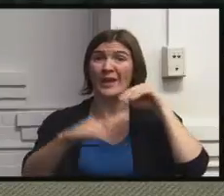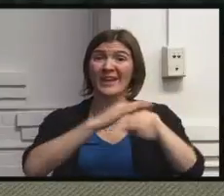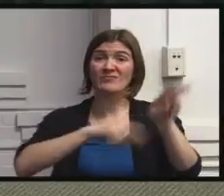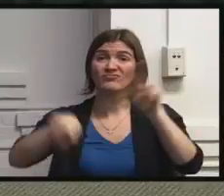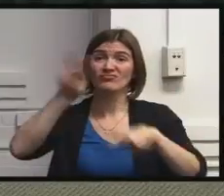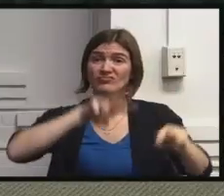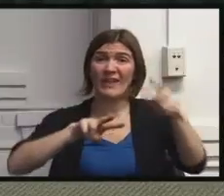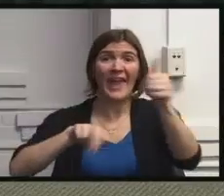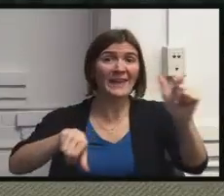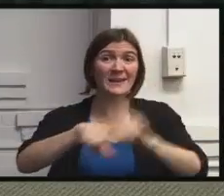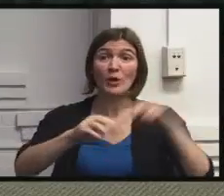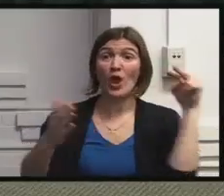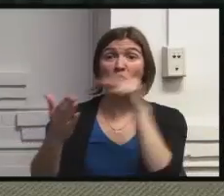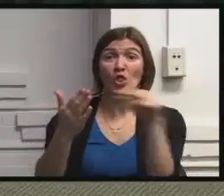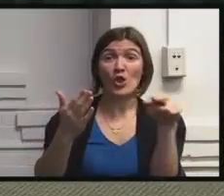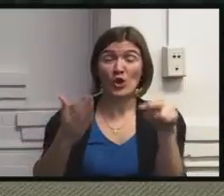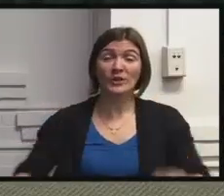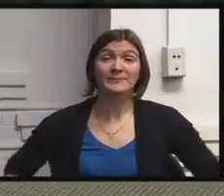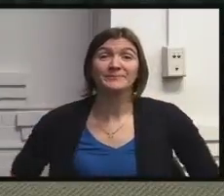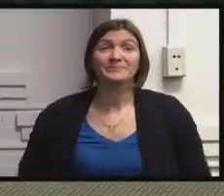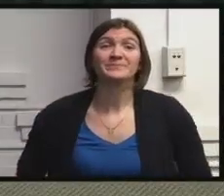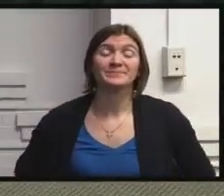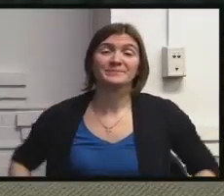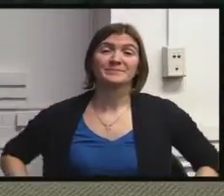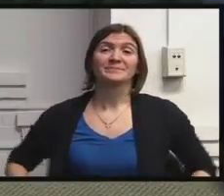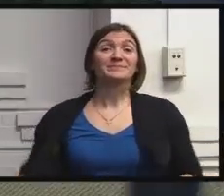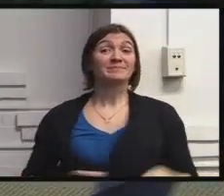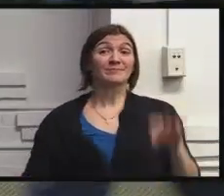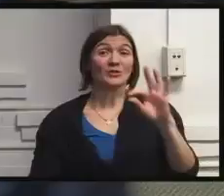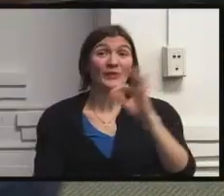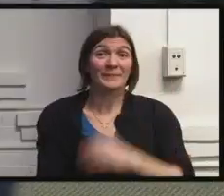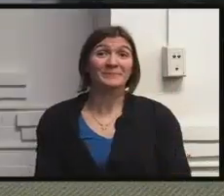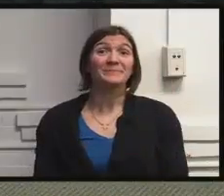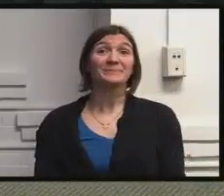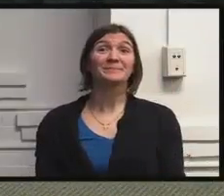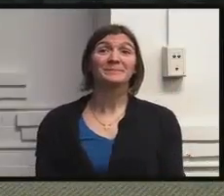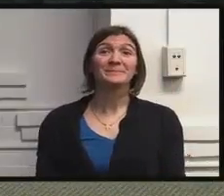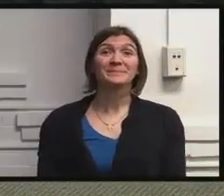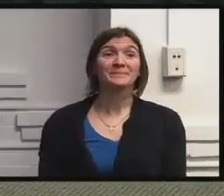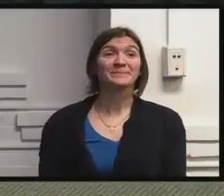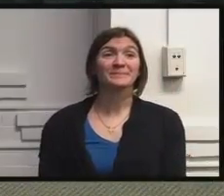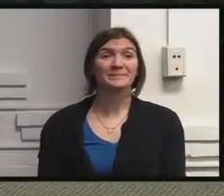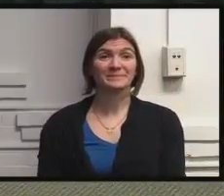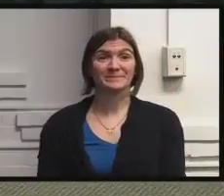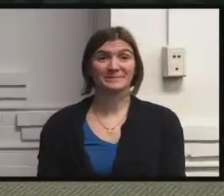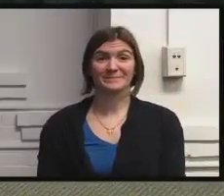time and access that information. Thank you. Excellent.